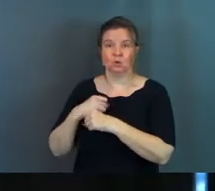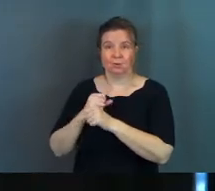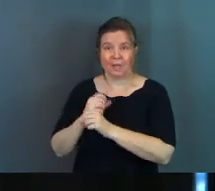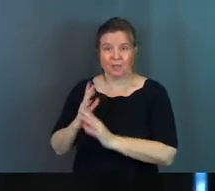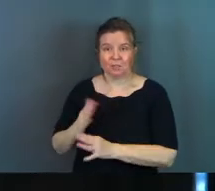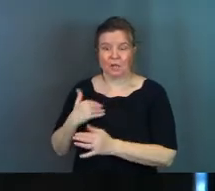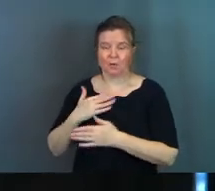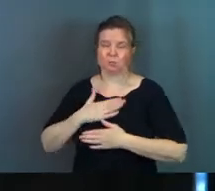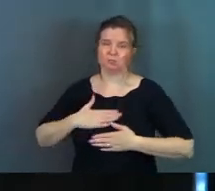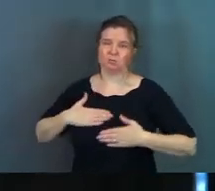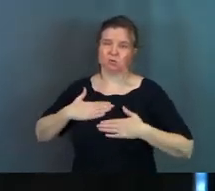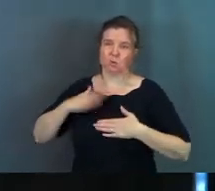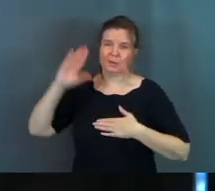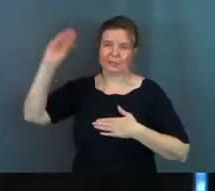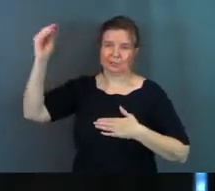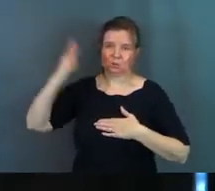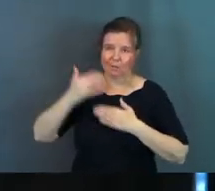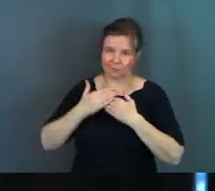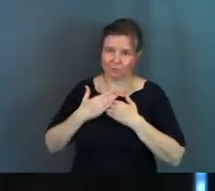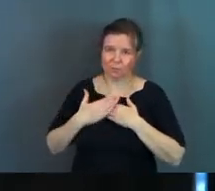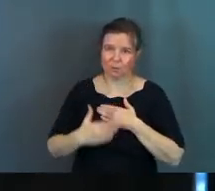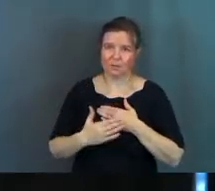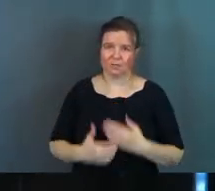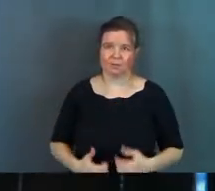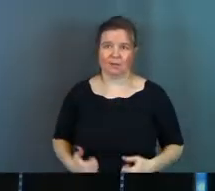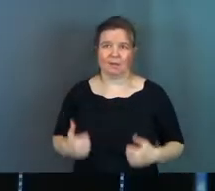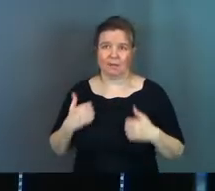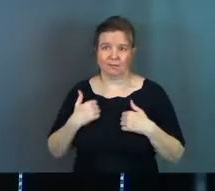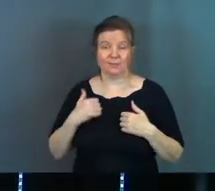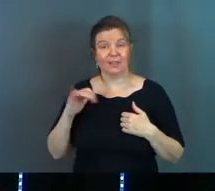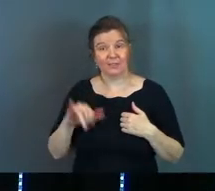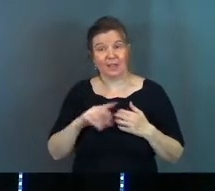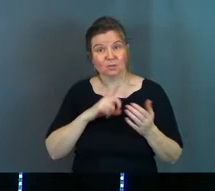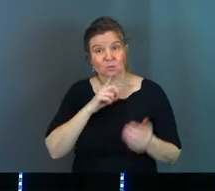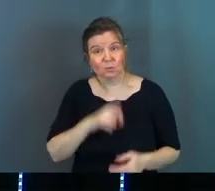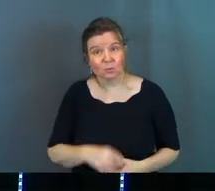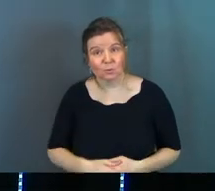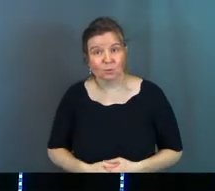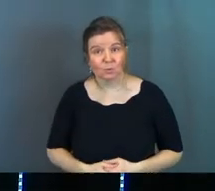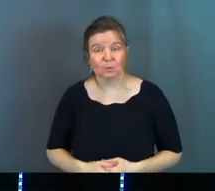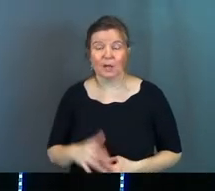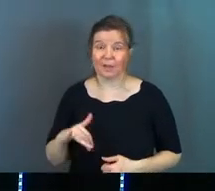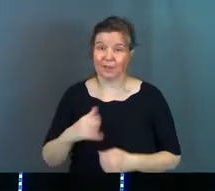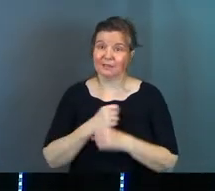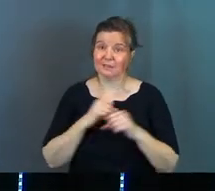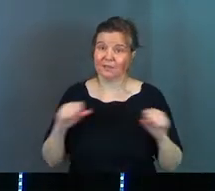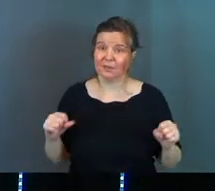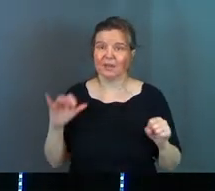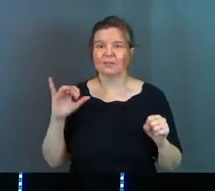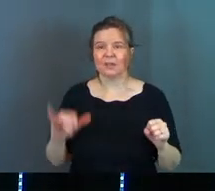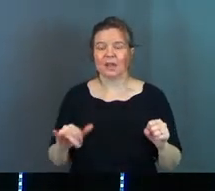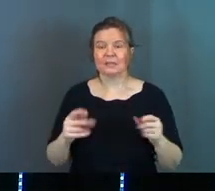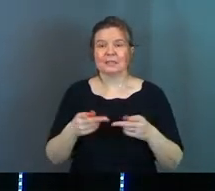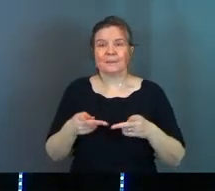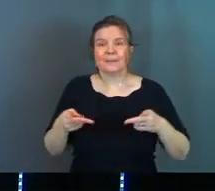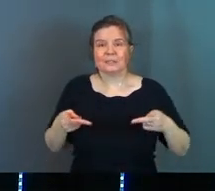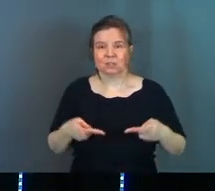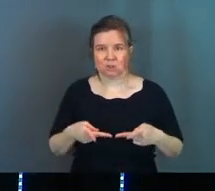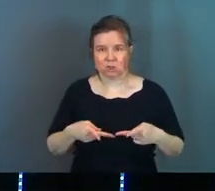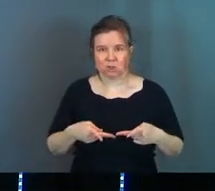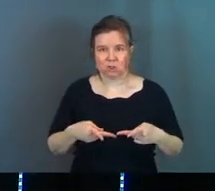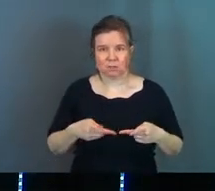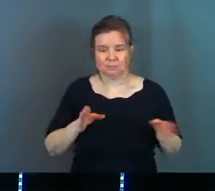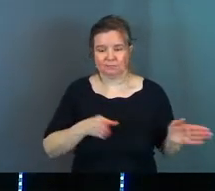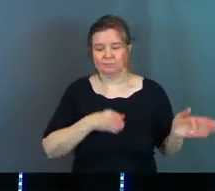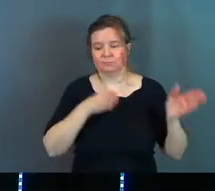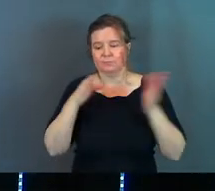get to enjoy his grace for the rest of our lives. That's true. And that's salvation. And that's positional. But